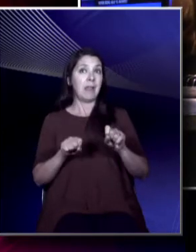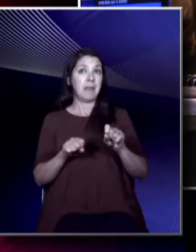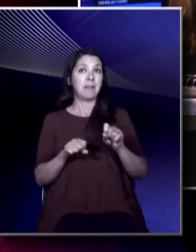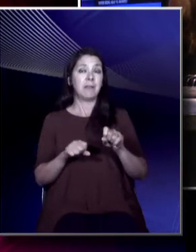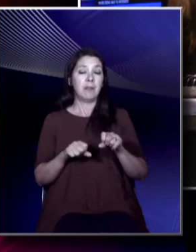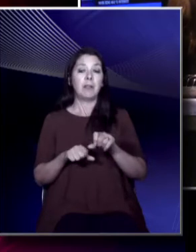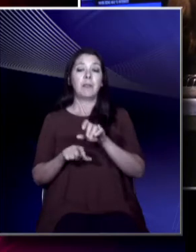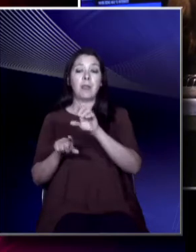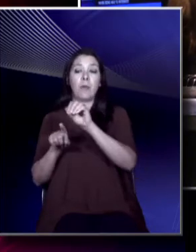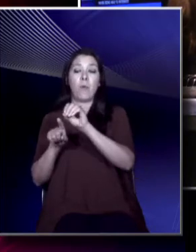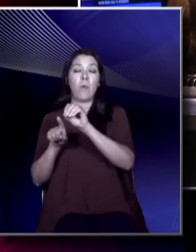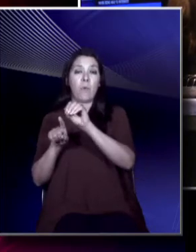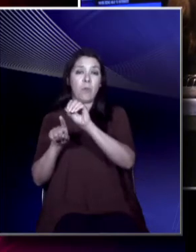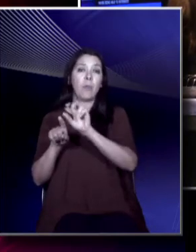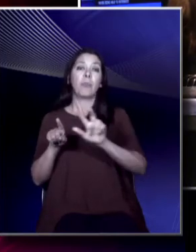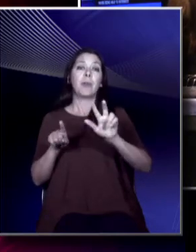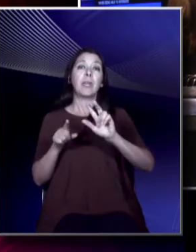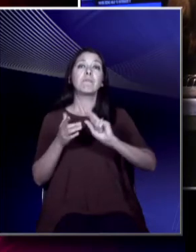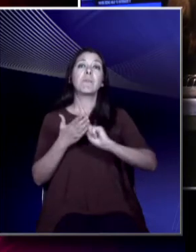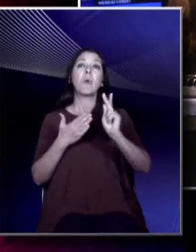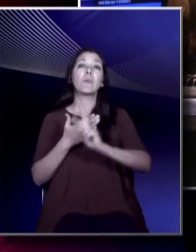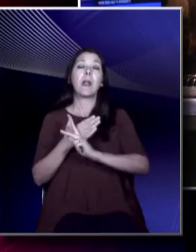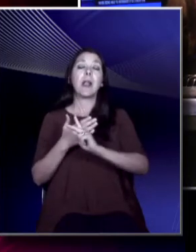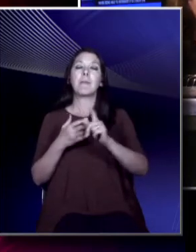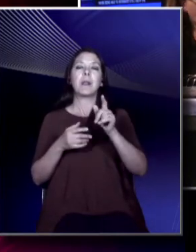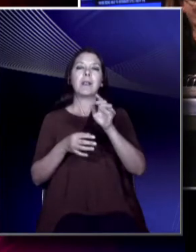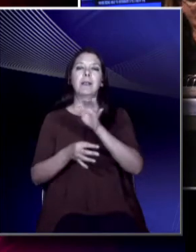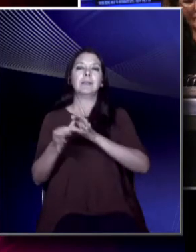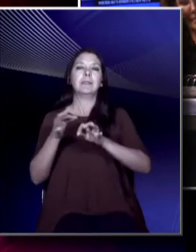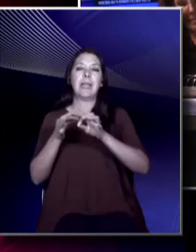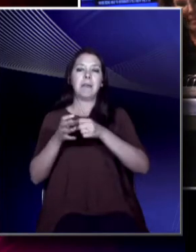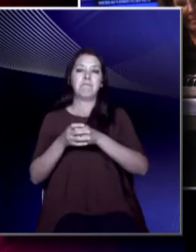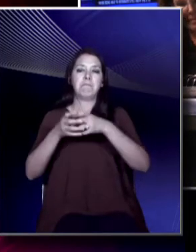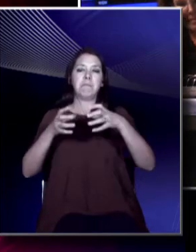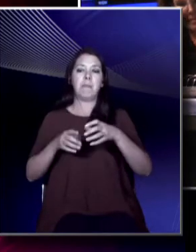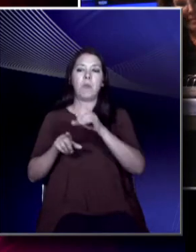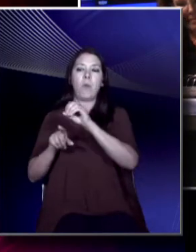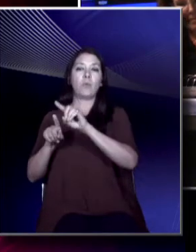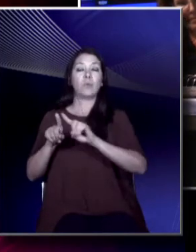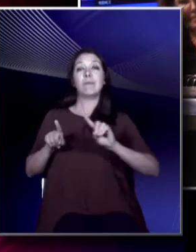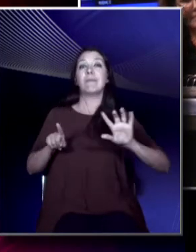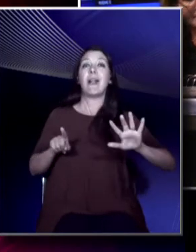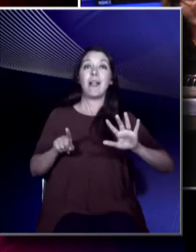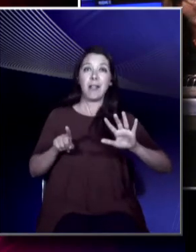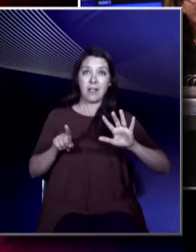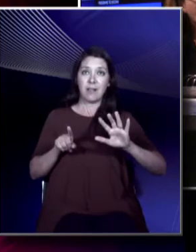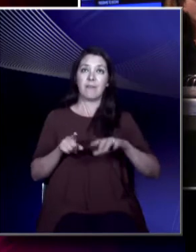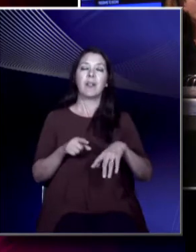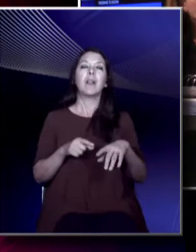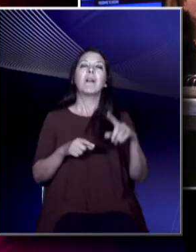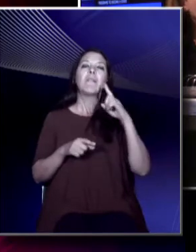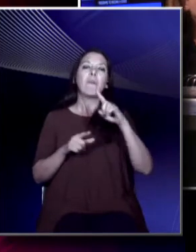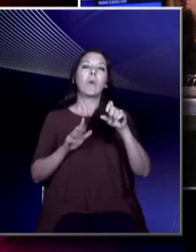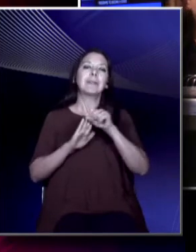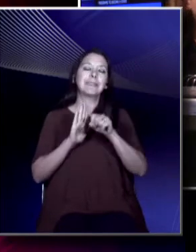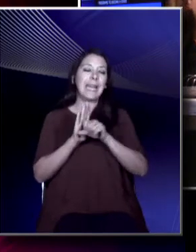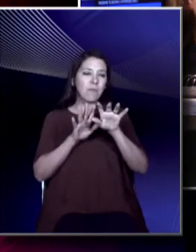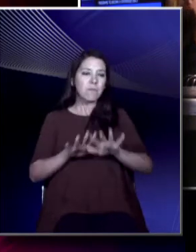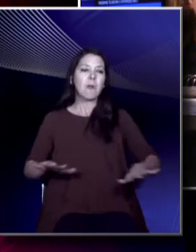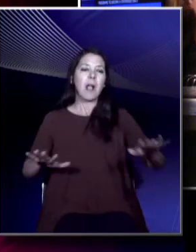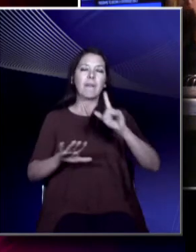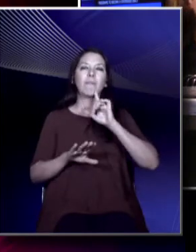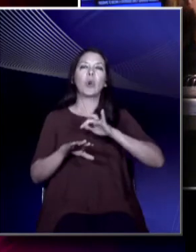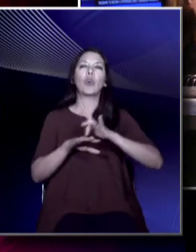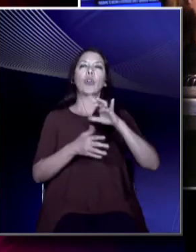0 to 3 with the 3 to 5 programs to become a statewide early learning program. That's on